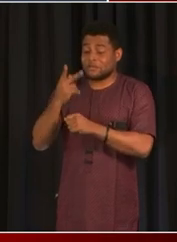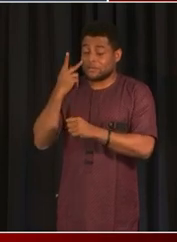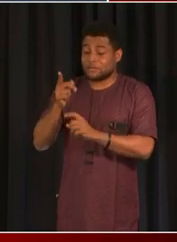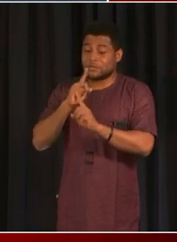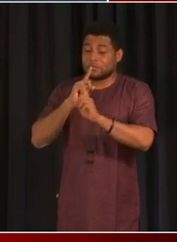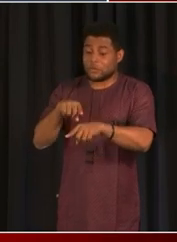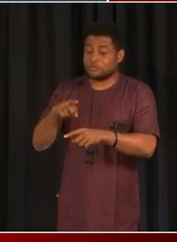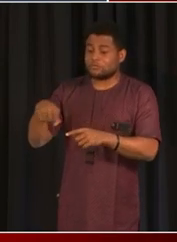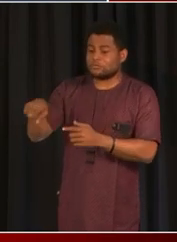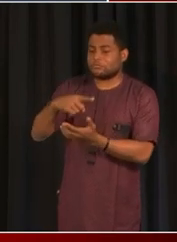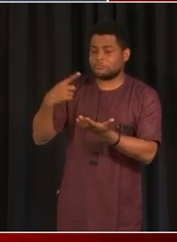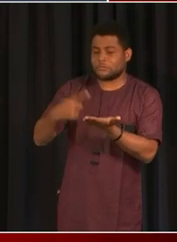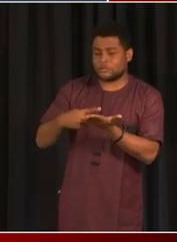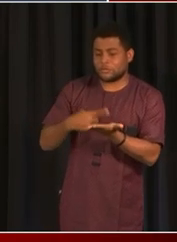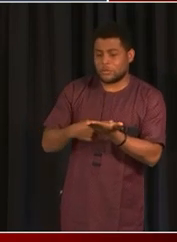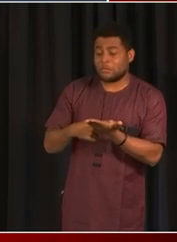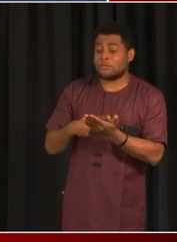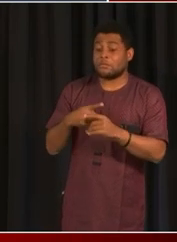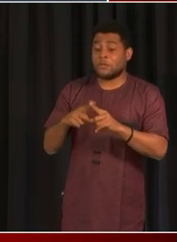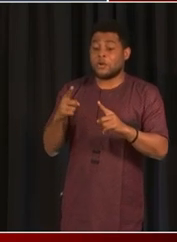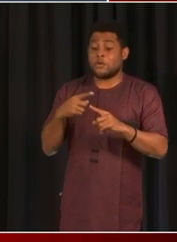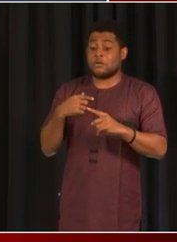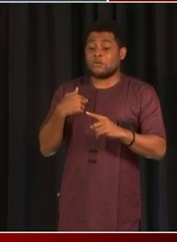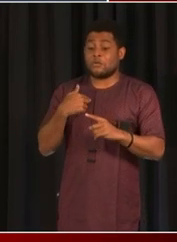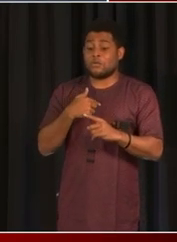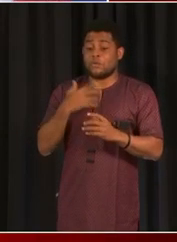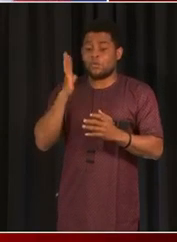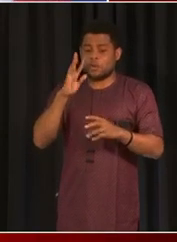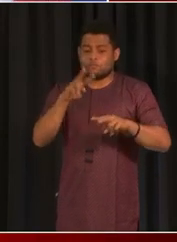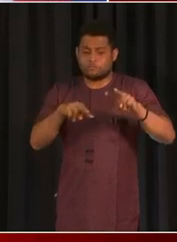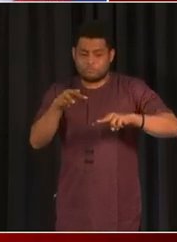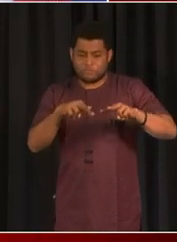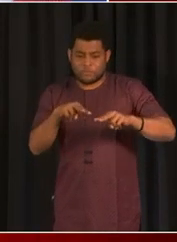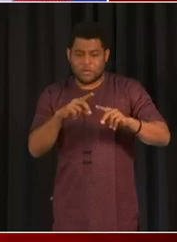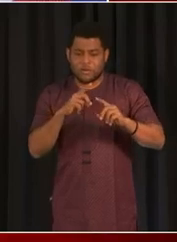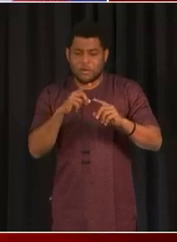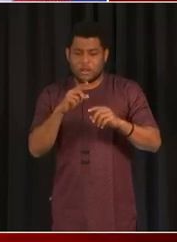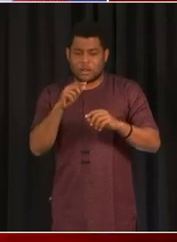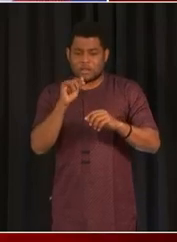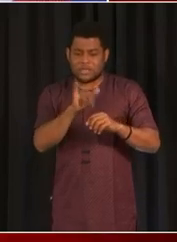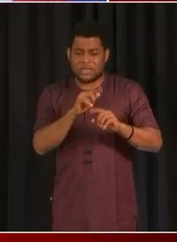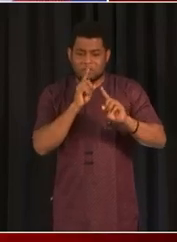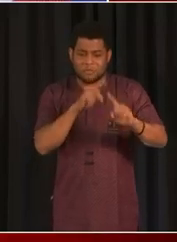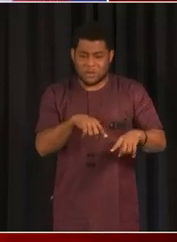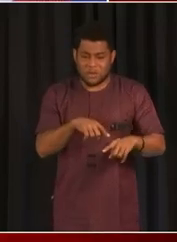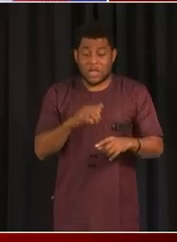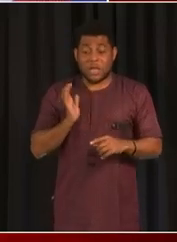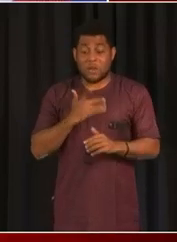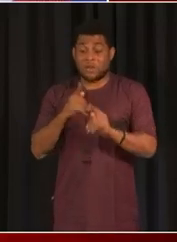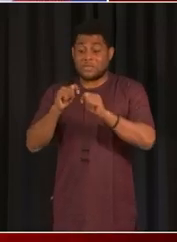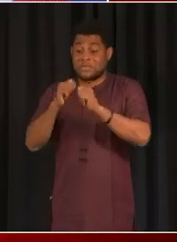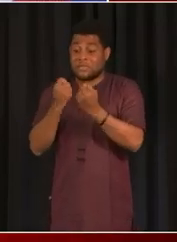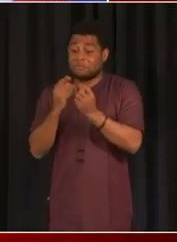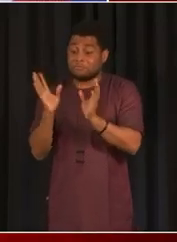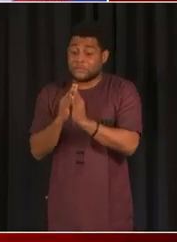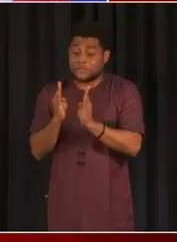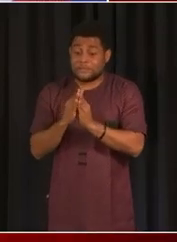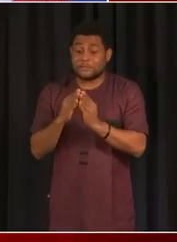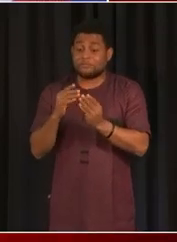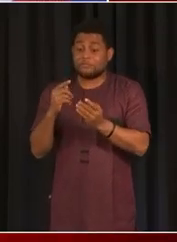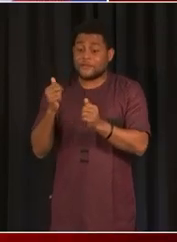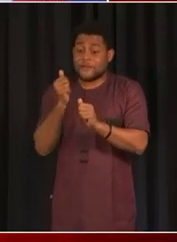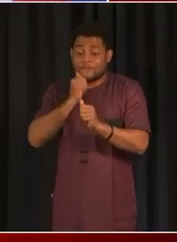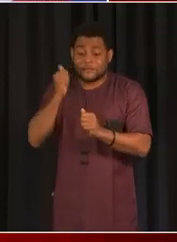referred to yet, but we certainly will. Our teams are meeting daily about the opening of